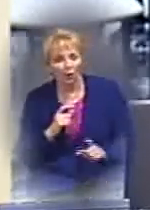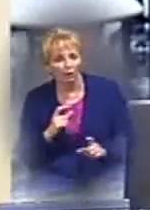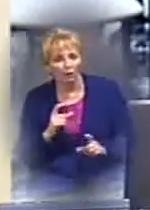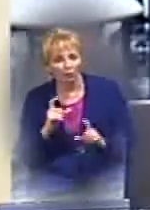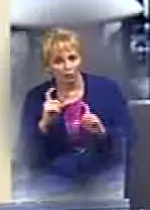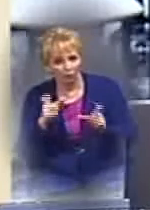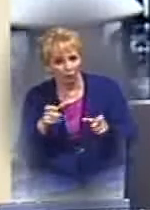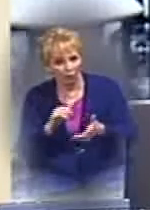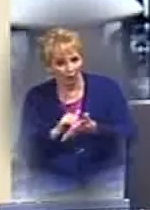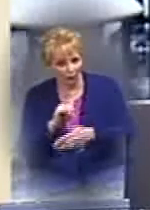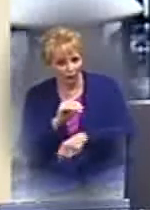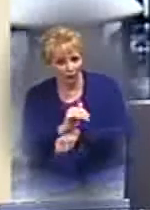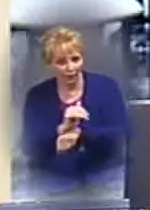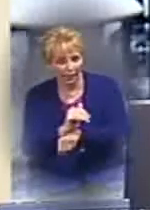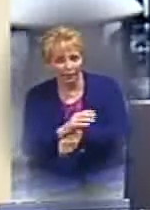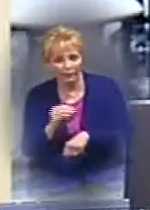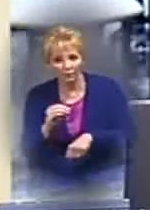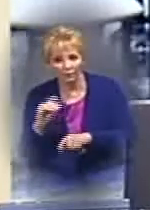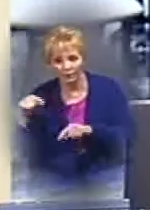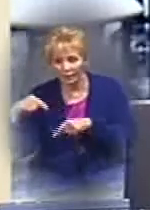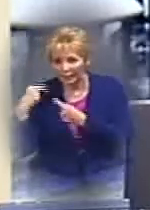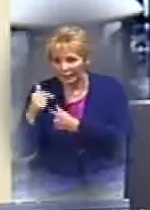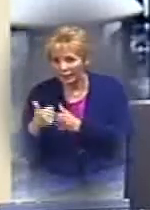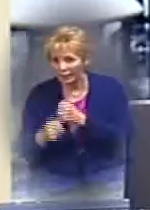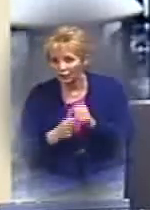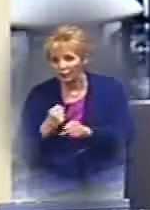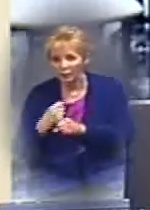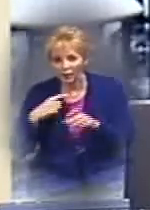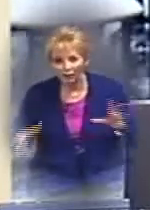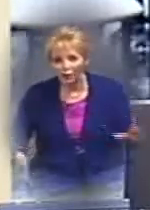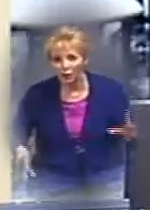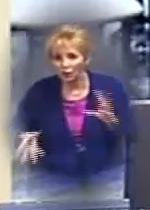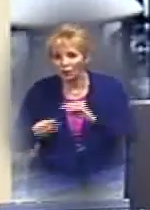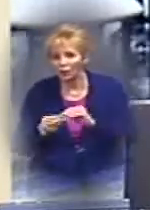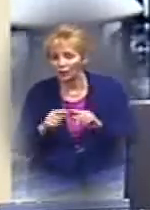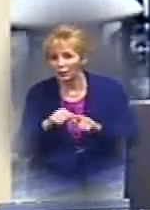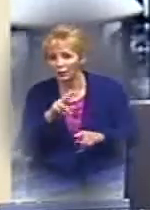tonight. Over the past 10 years, we've had a total investment of